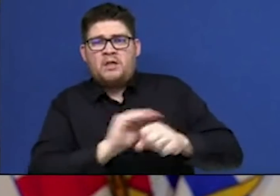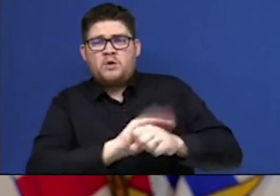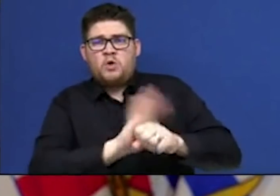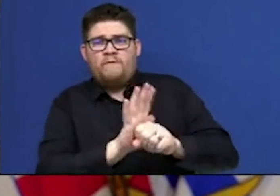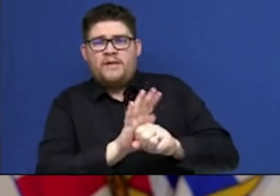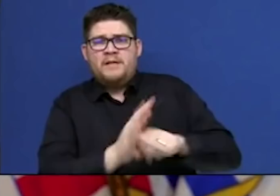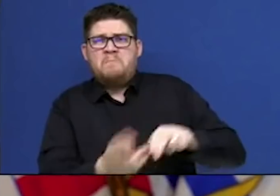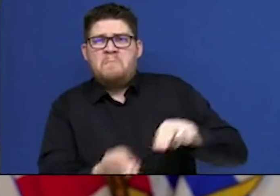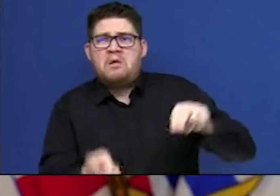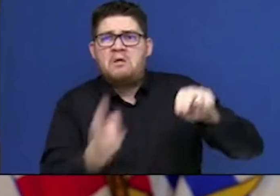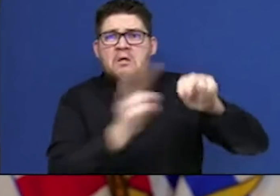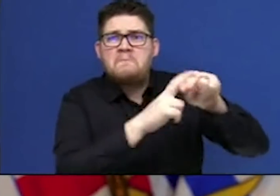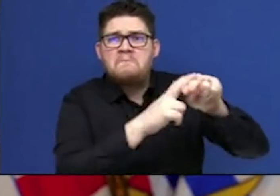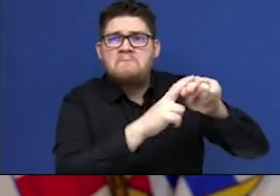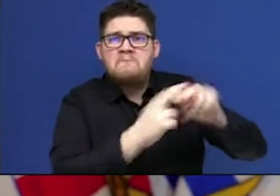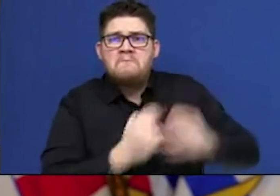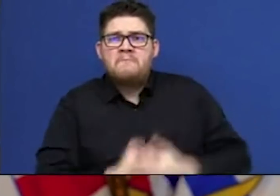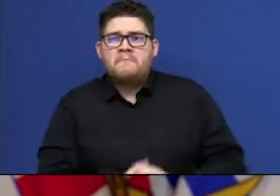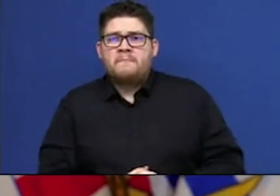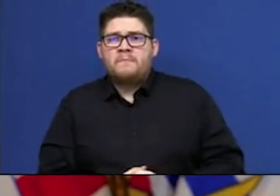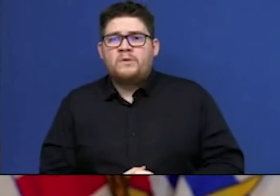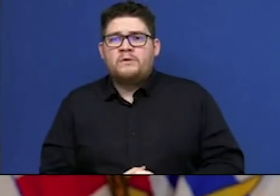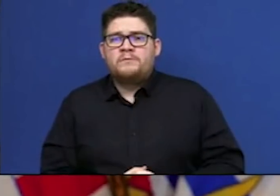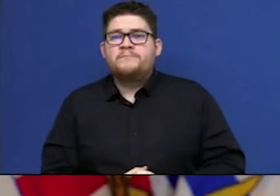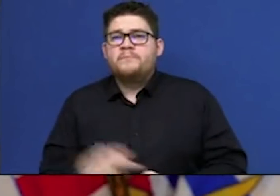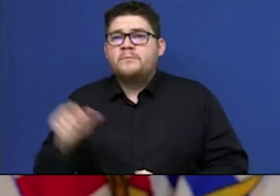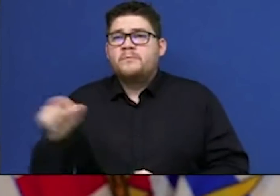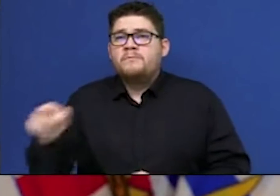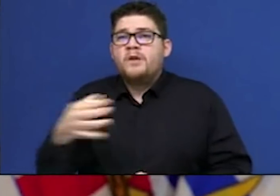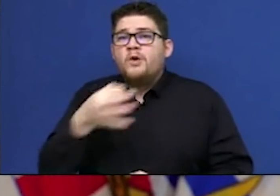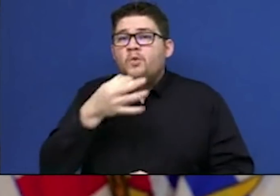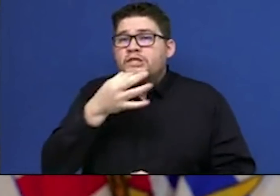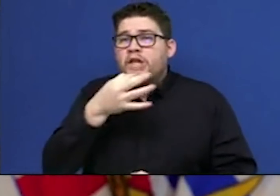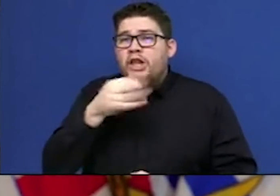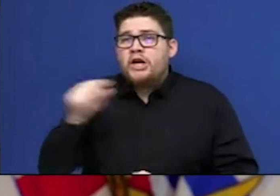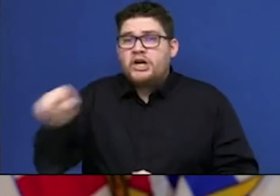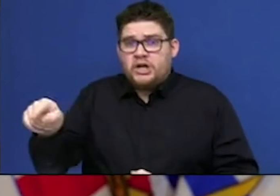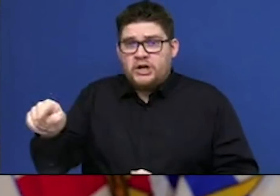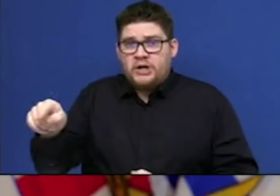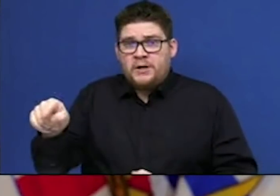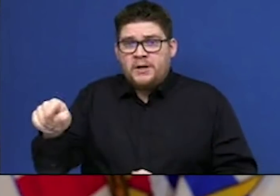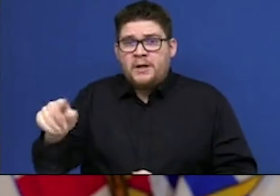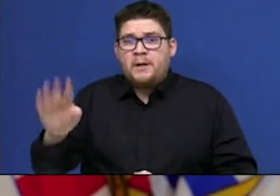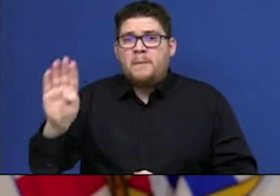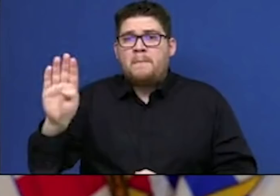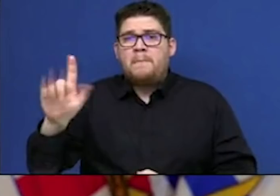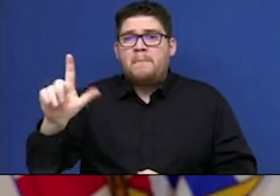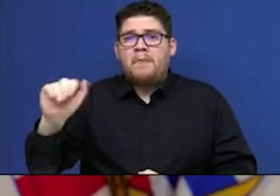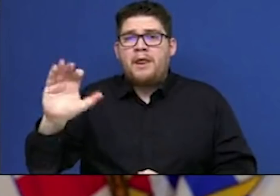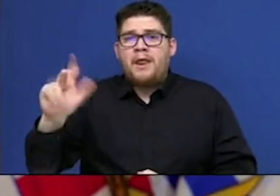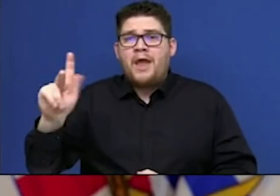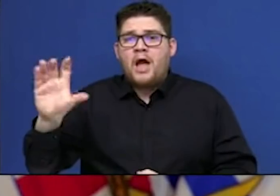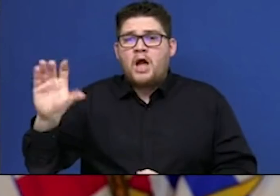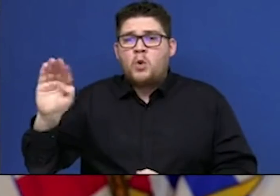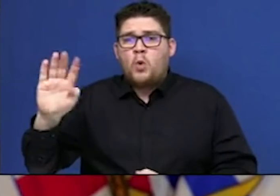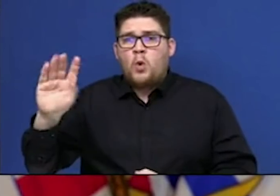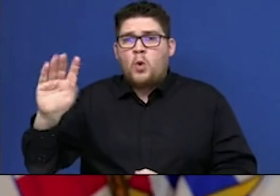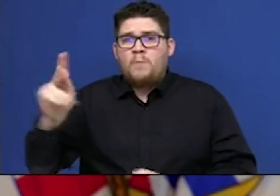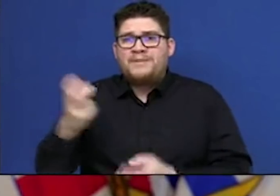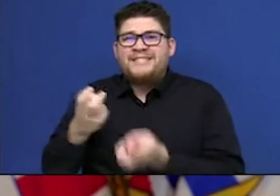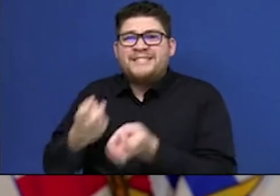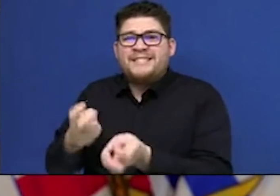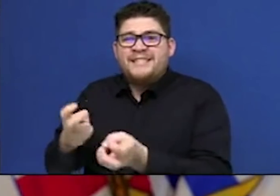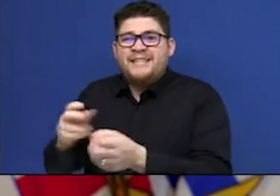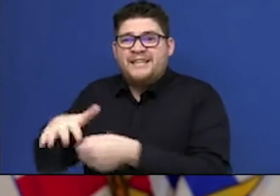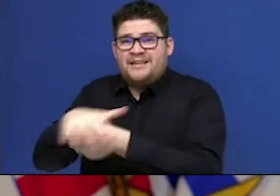testing and contact tracing and much work that Vancouver Coastal and the community have been doing together to try and support people